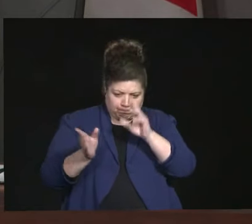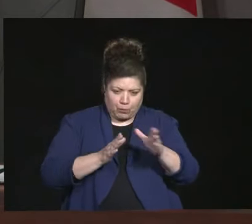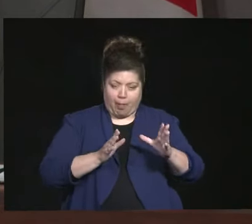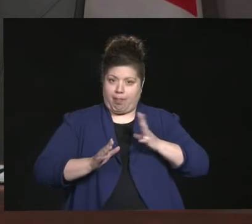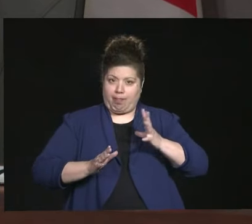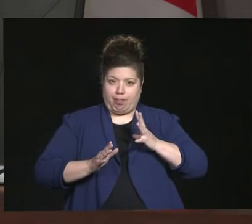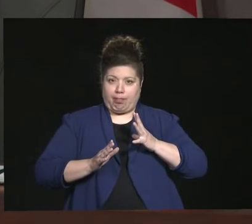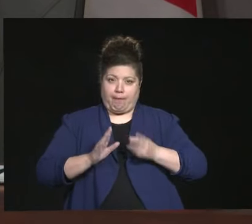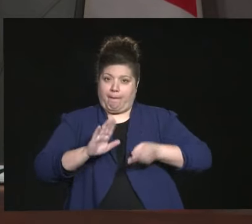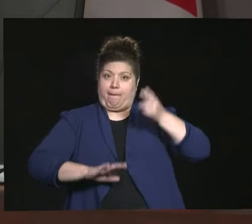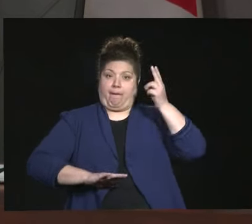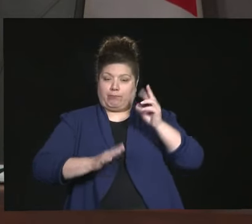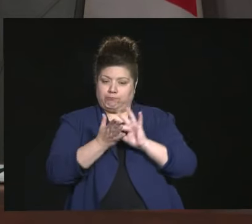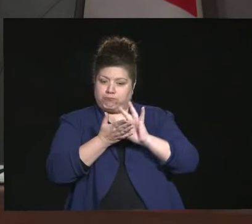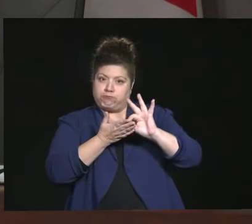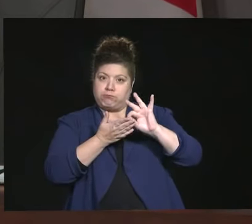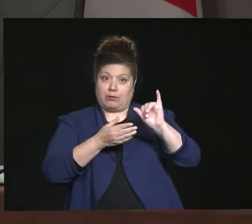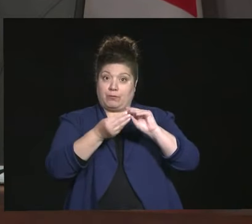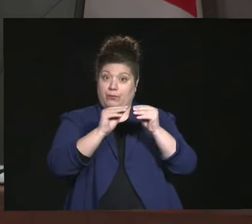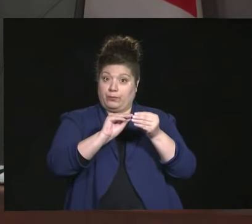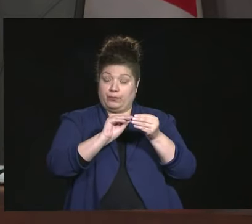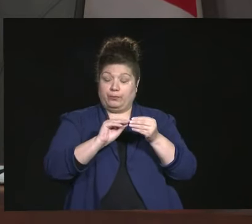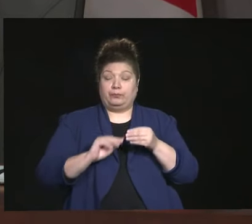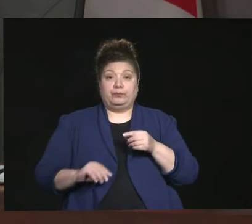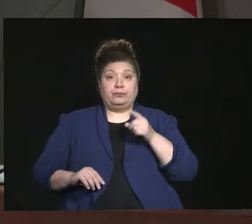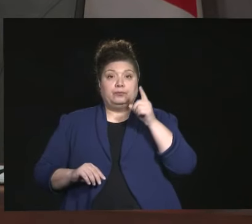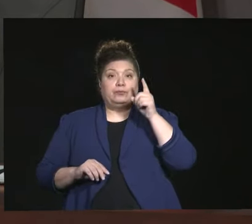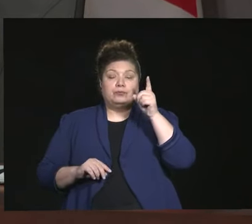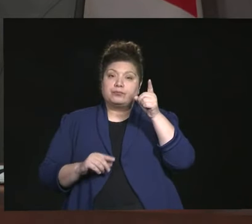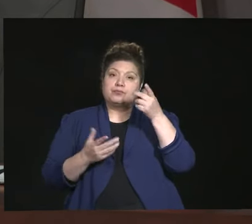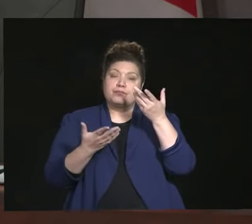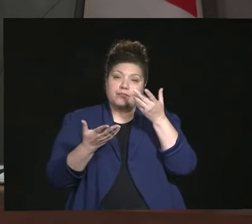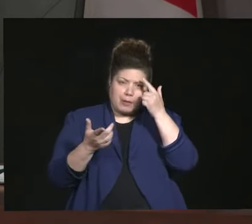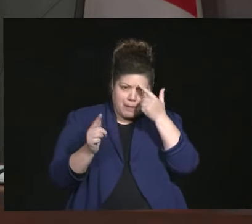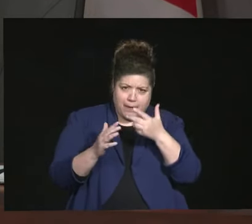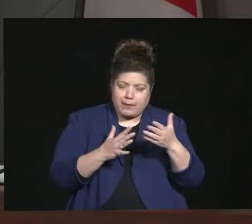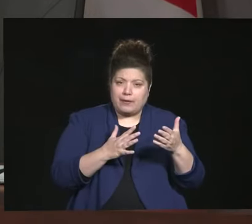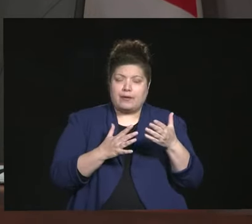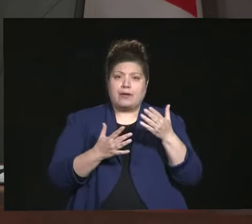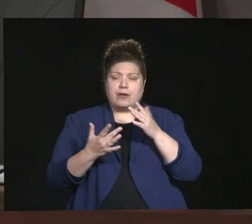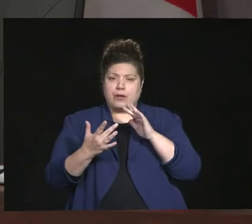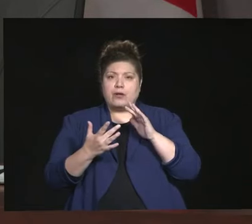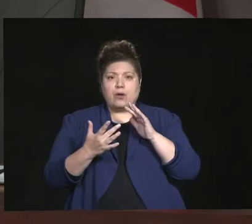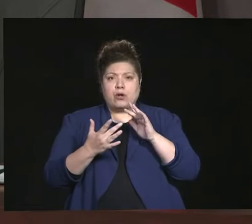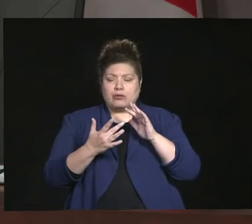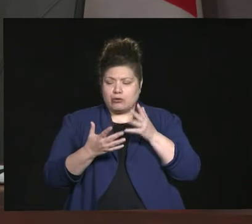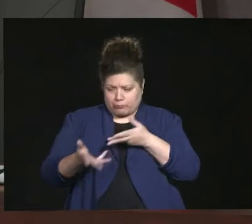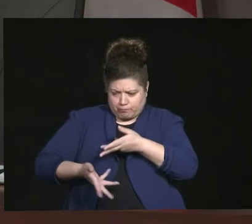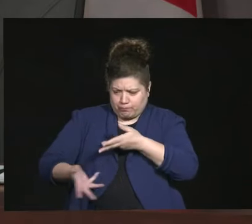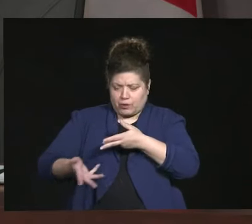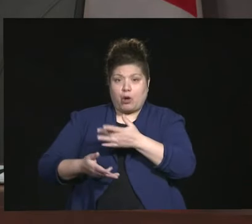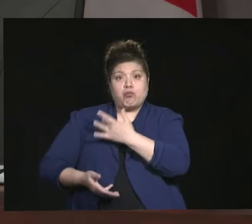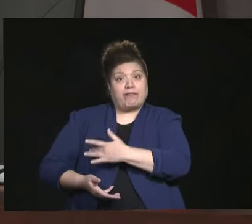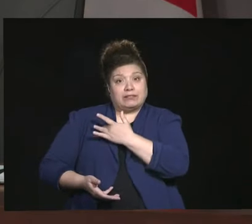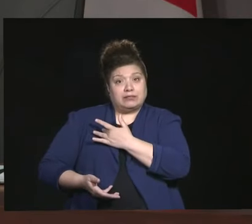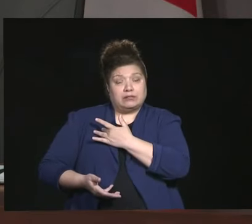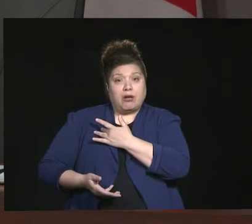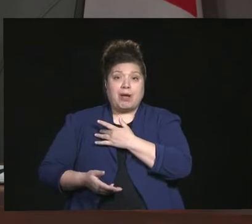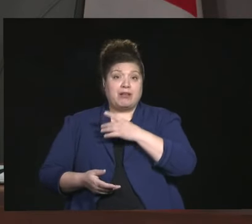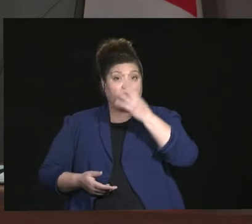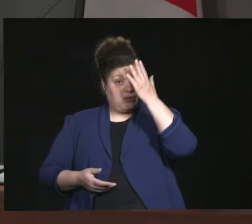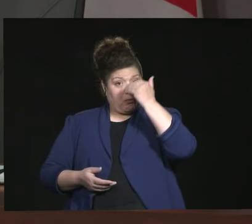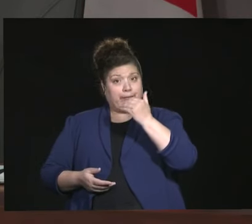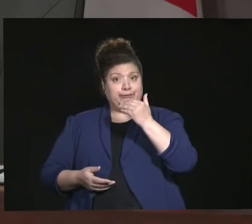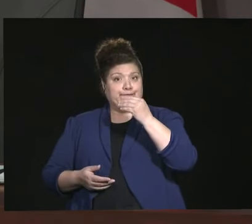close planning with provinces that are linked to them in terms of medical care